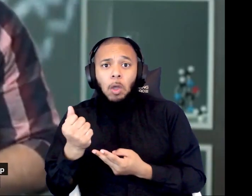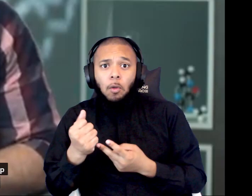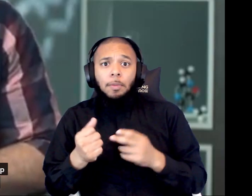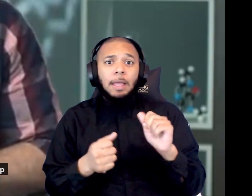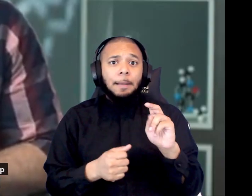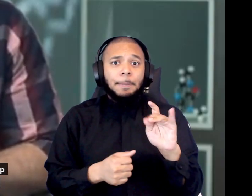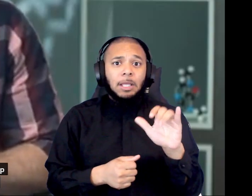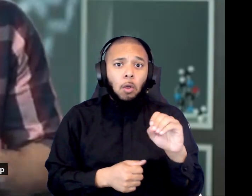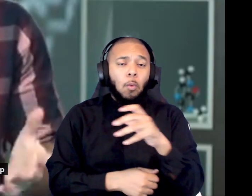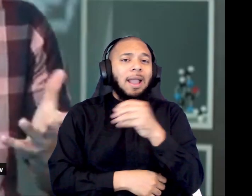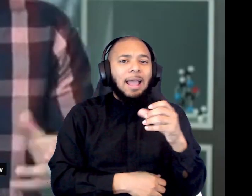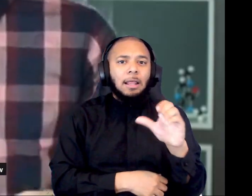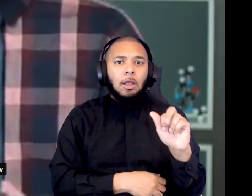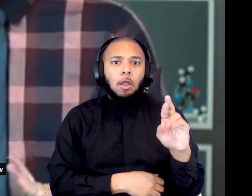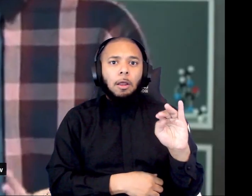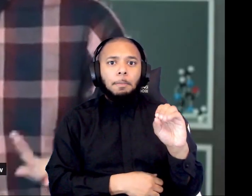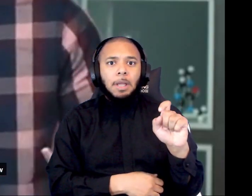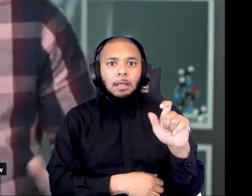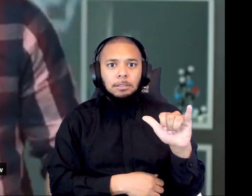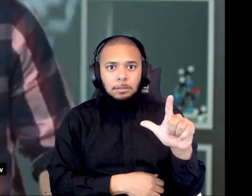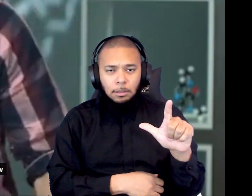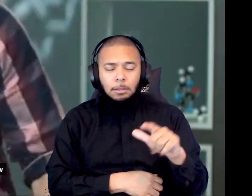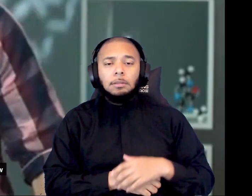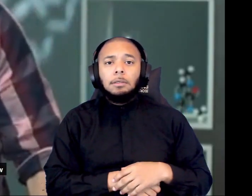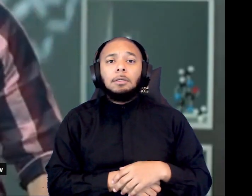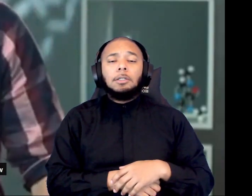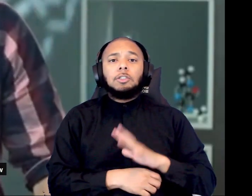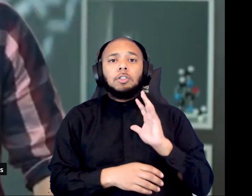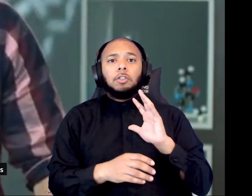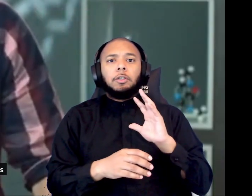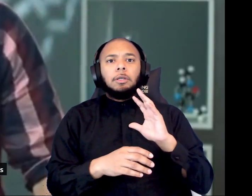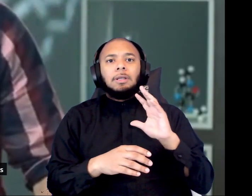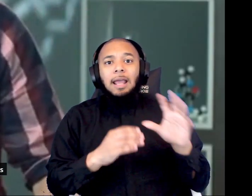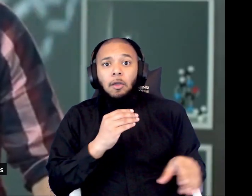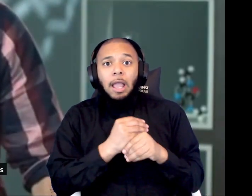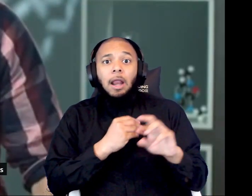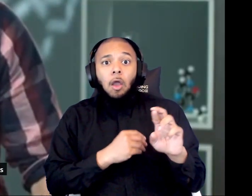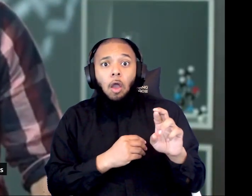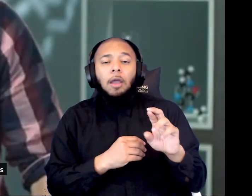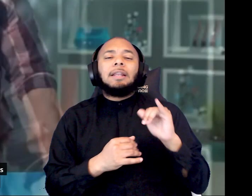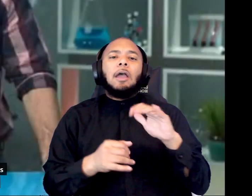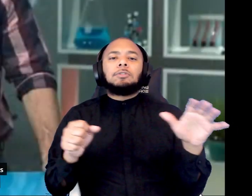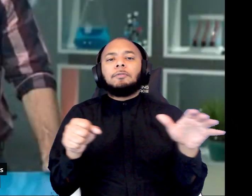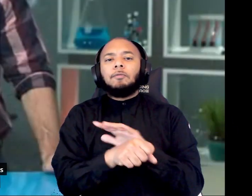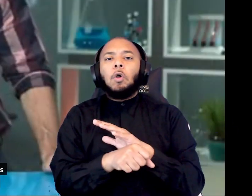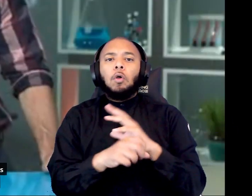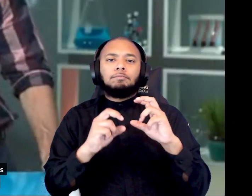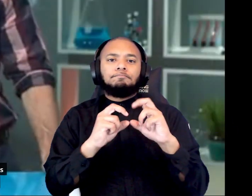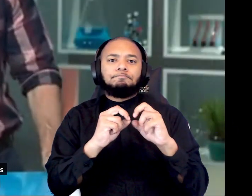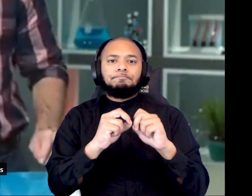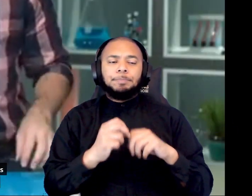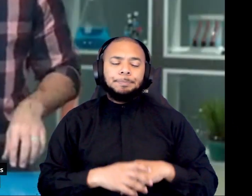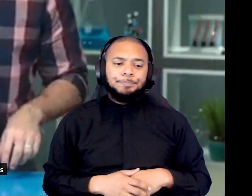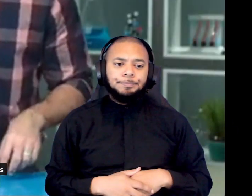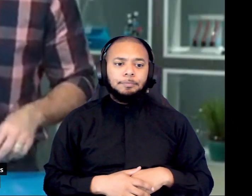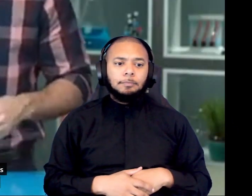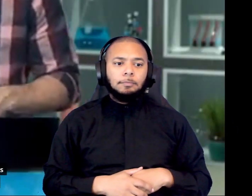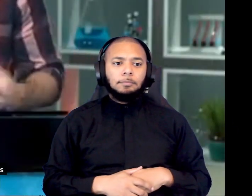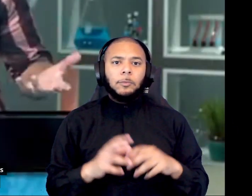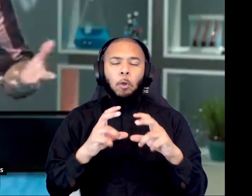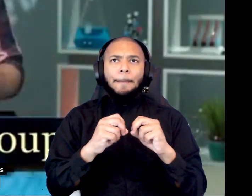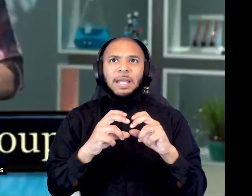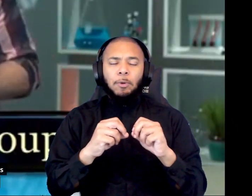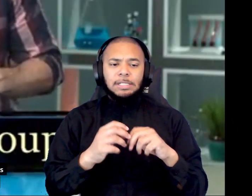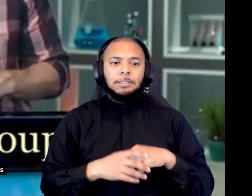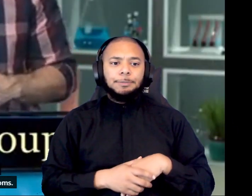the carboxyl group. Okay, so that's what, and again, when you throw in the R group, then you have a complete amino acid. Another group is referred to